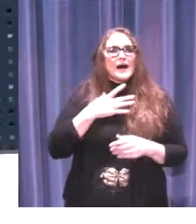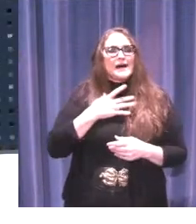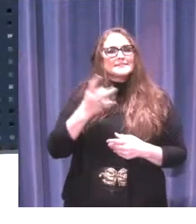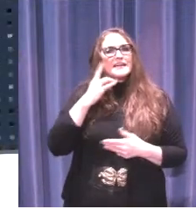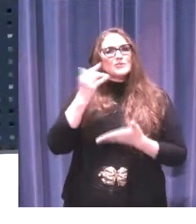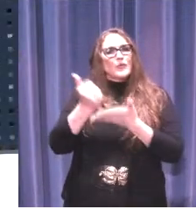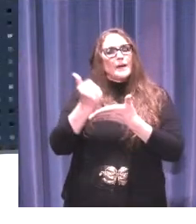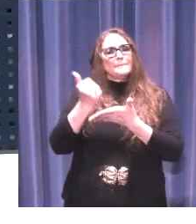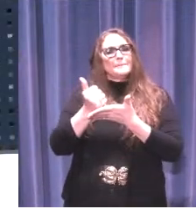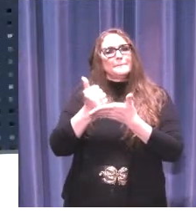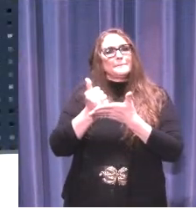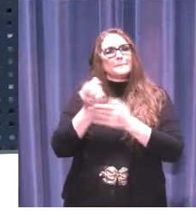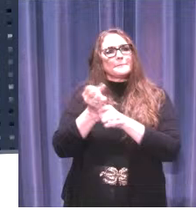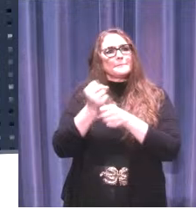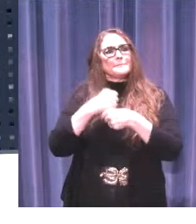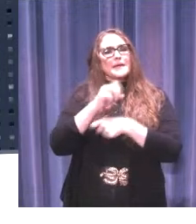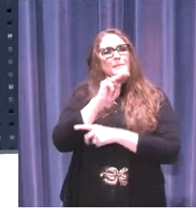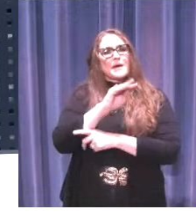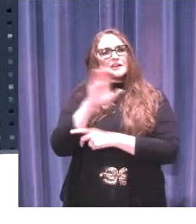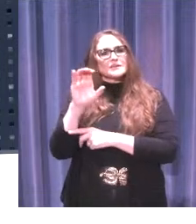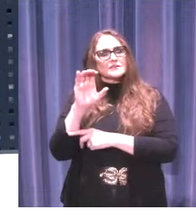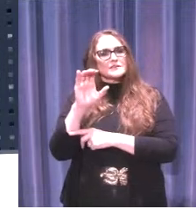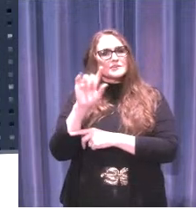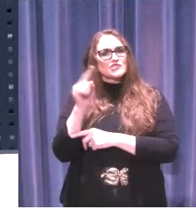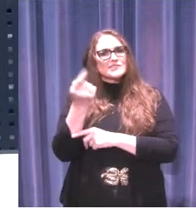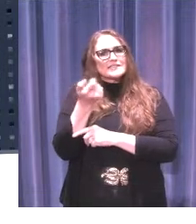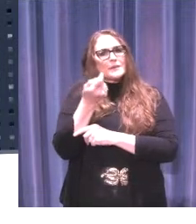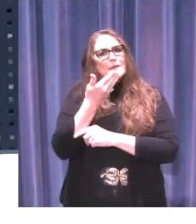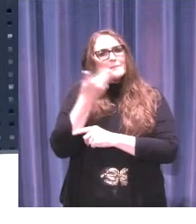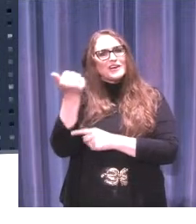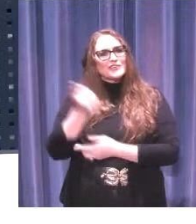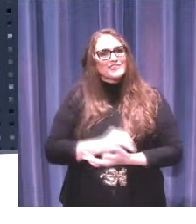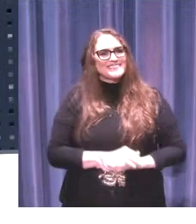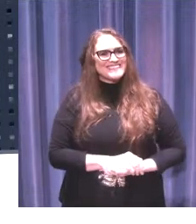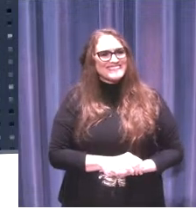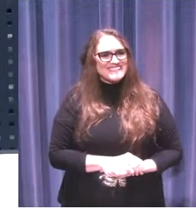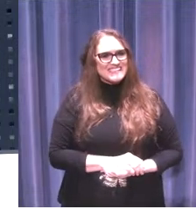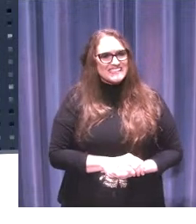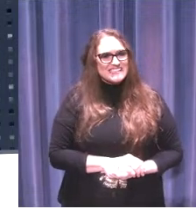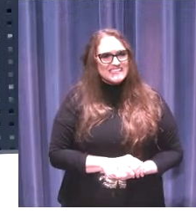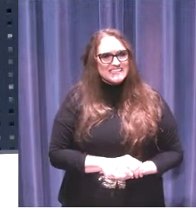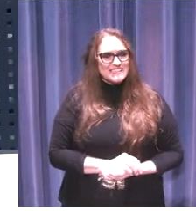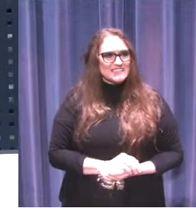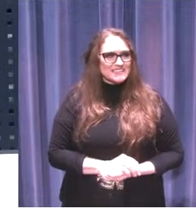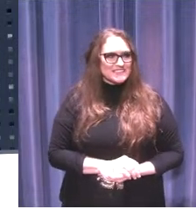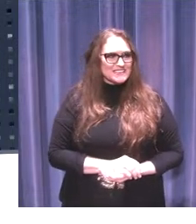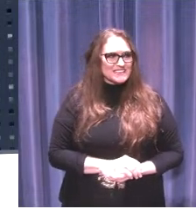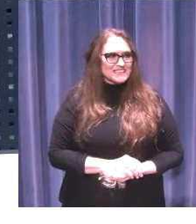help make Mott Community College just a little bit better.